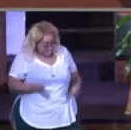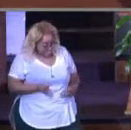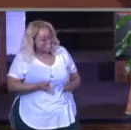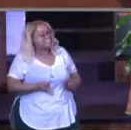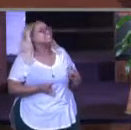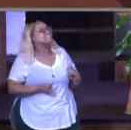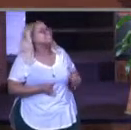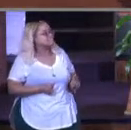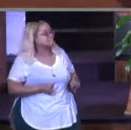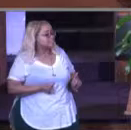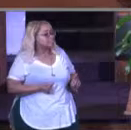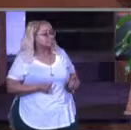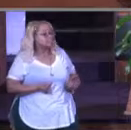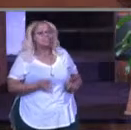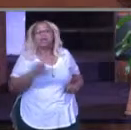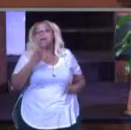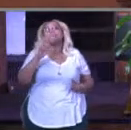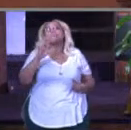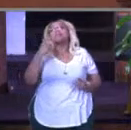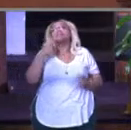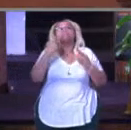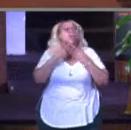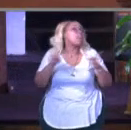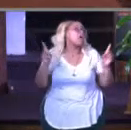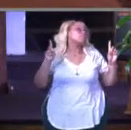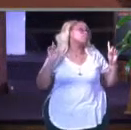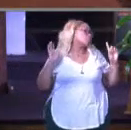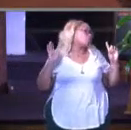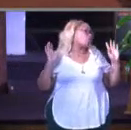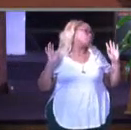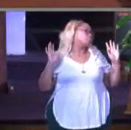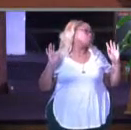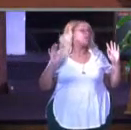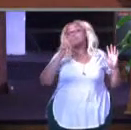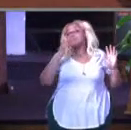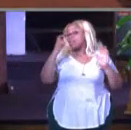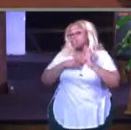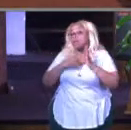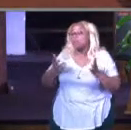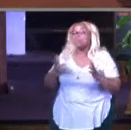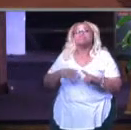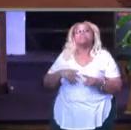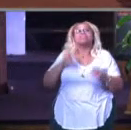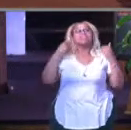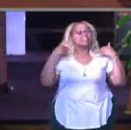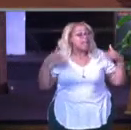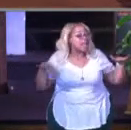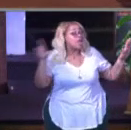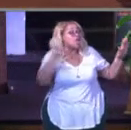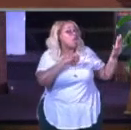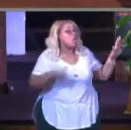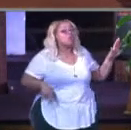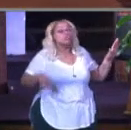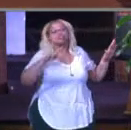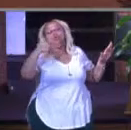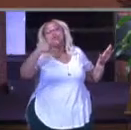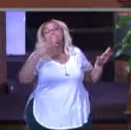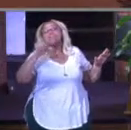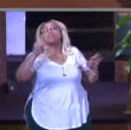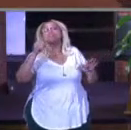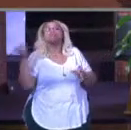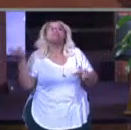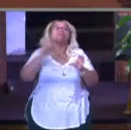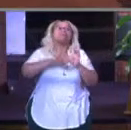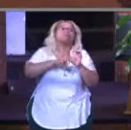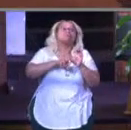sin. All Peter did was make the pronouncement. Want another example? The angel of the Lord told Philip, join that